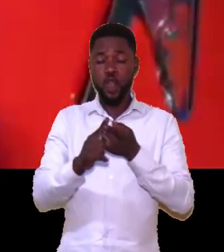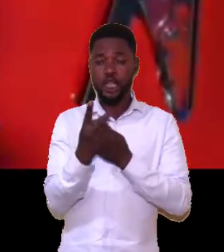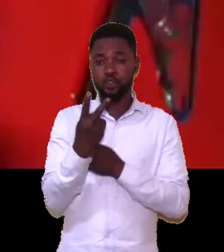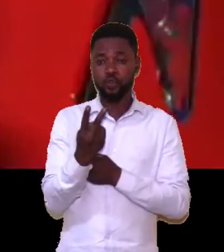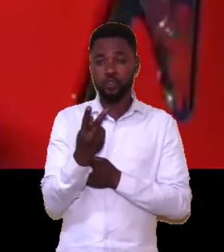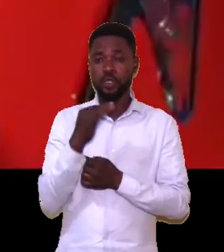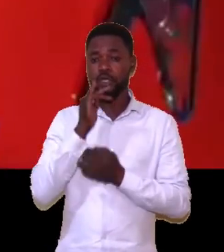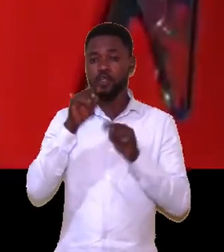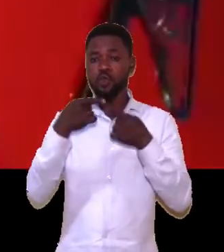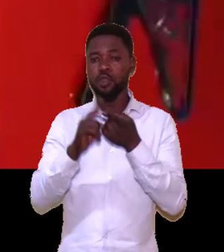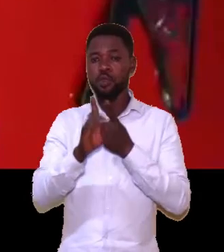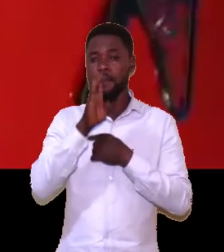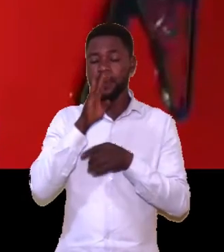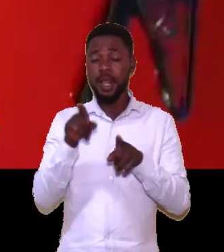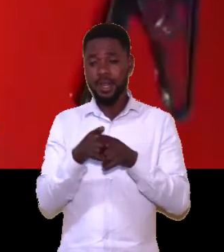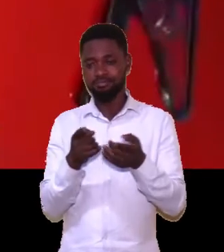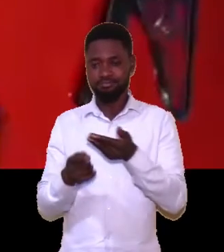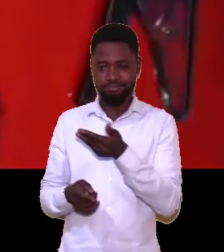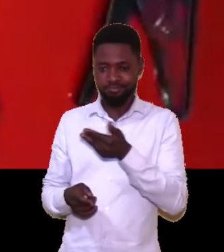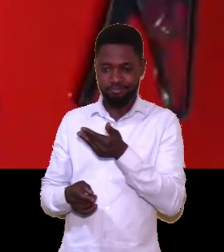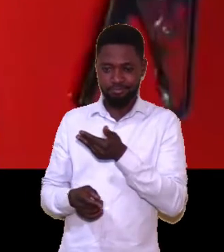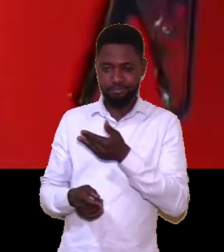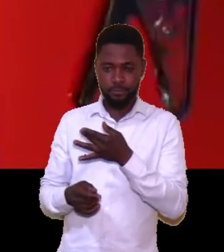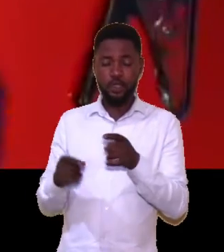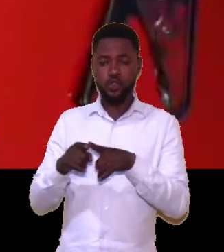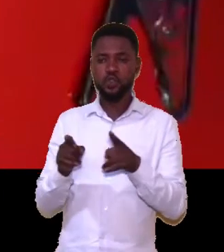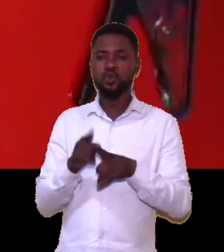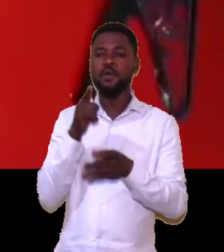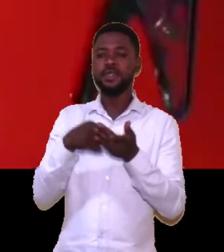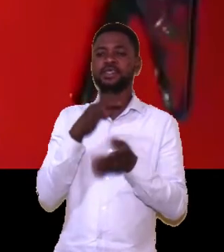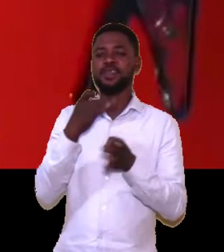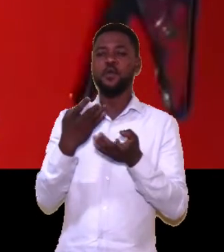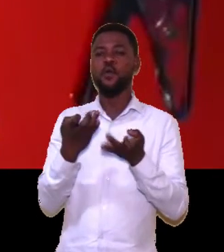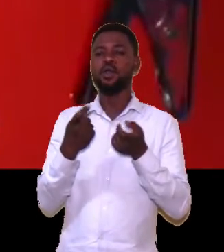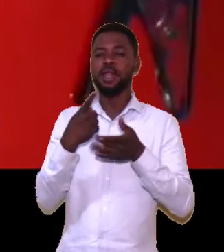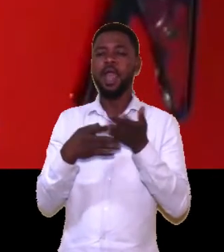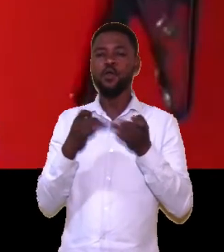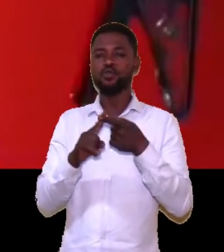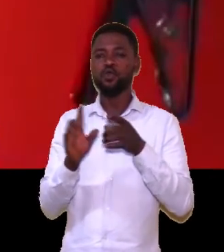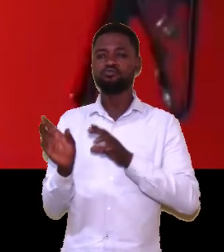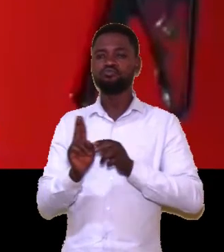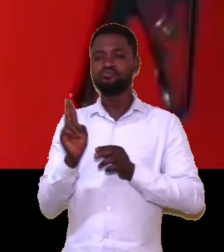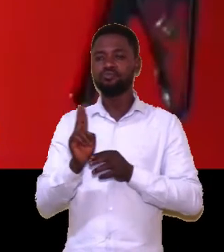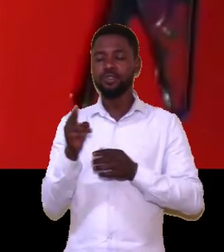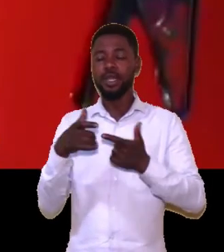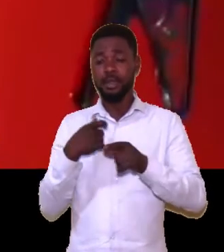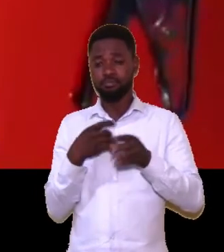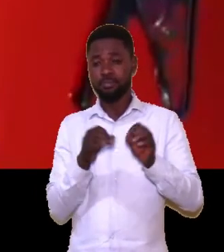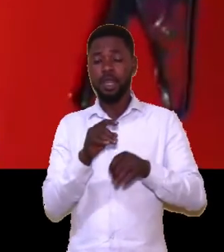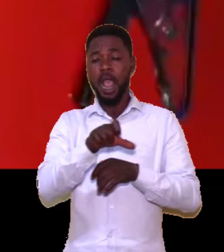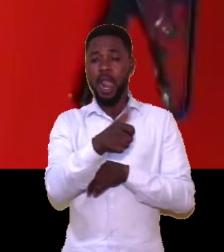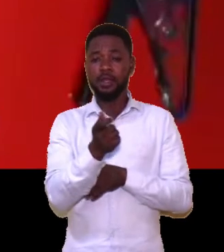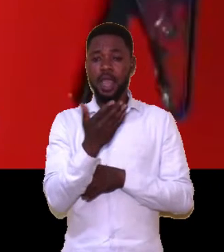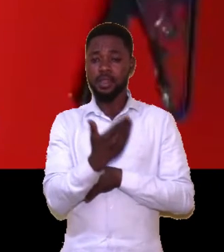into two, it is going to be like this at the end of the day. So this is what I'm going to be using. Let me place this